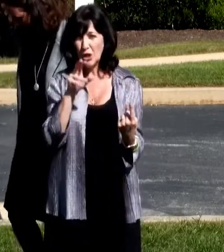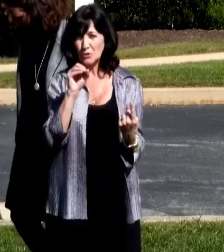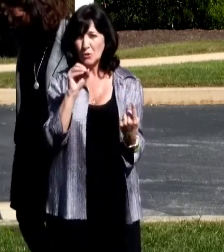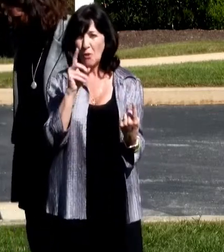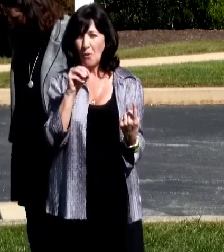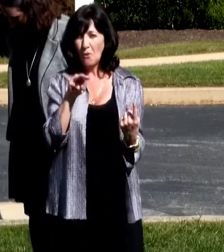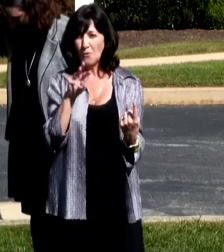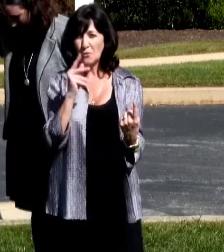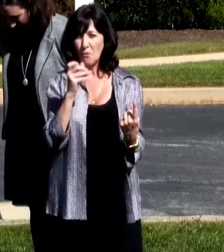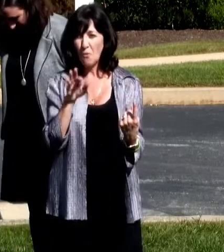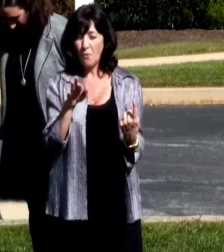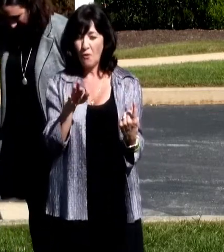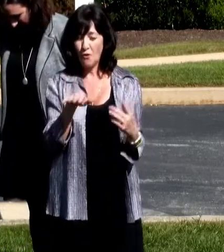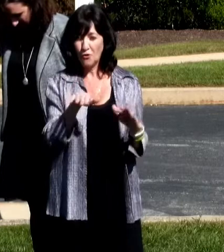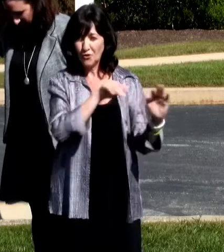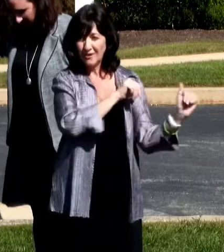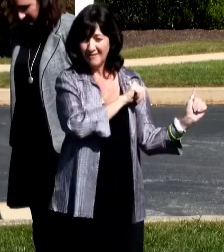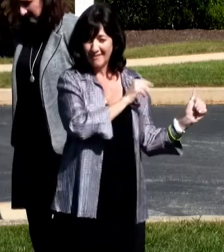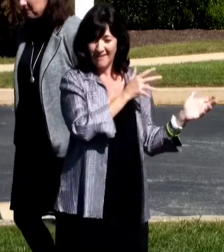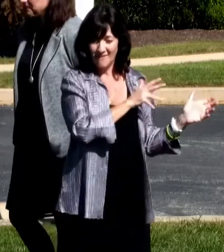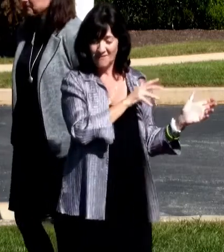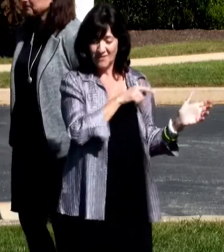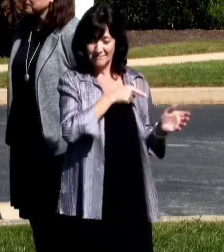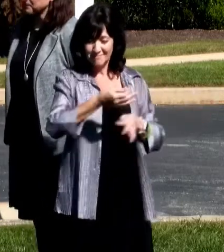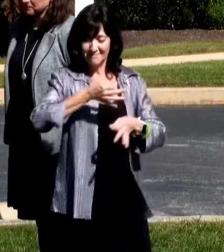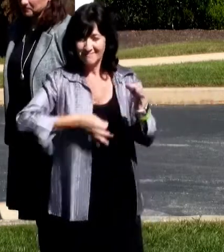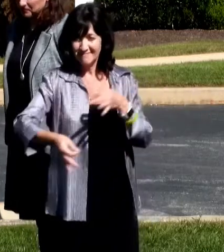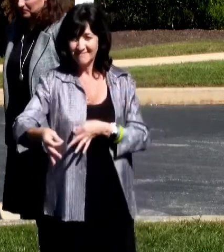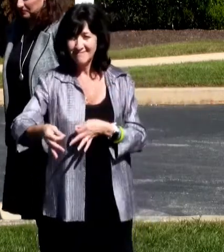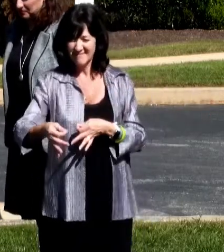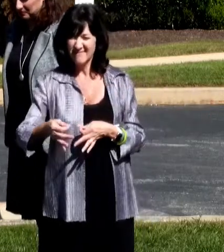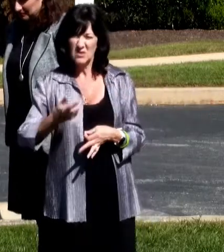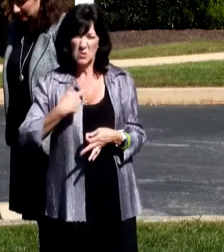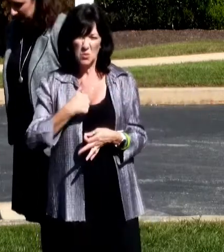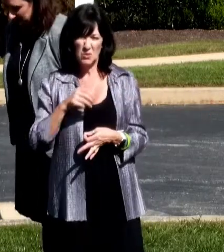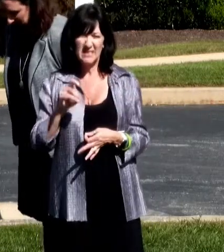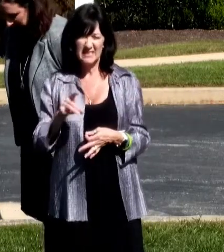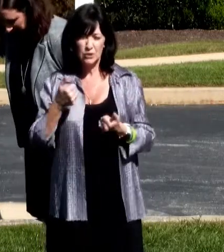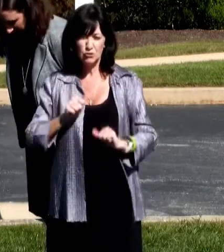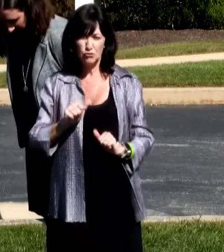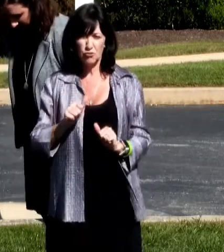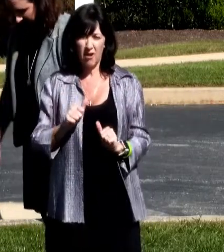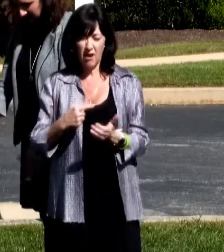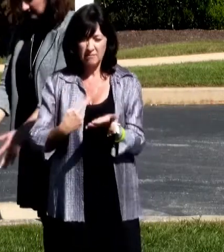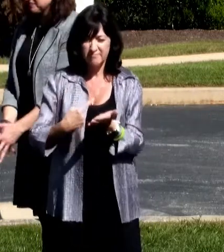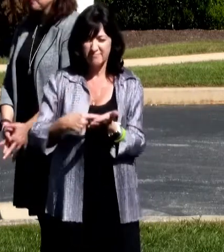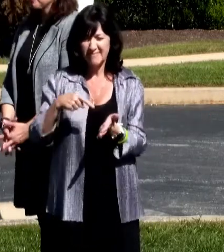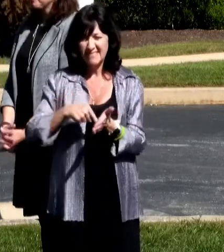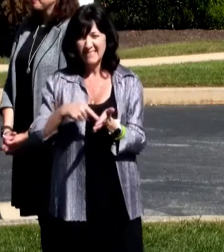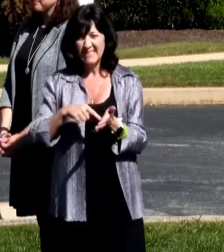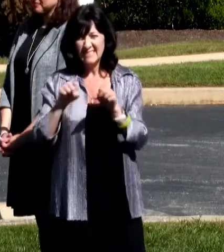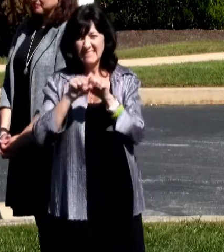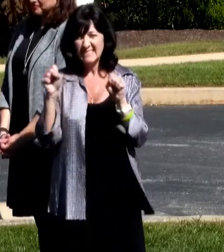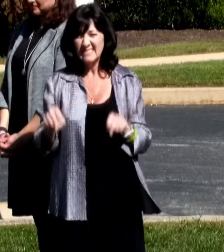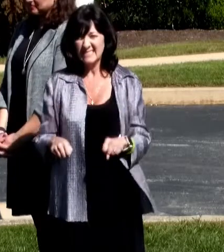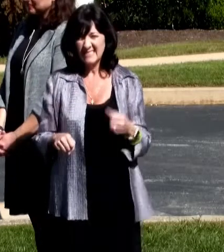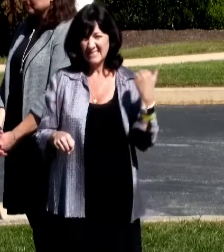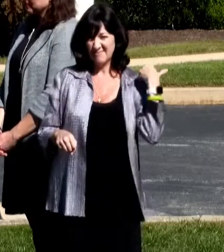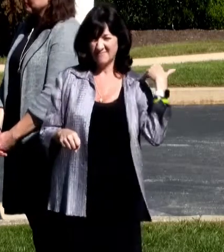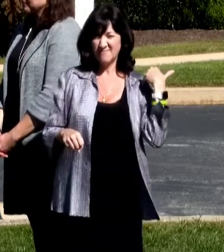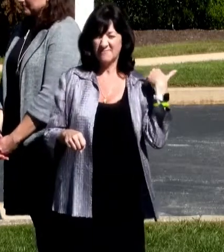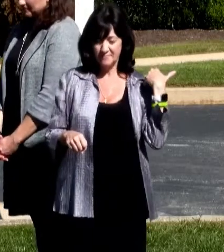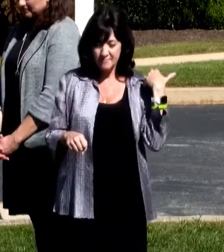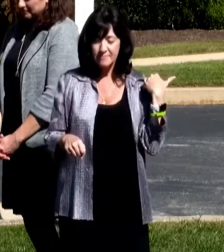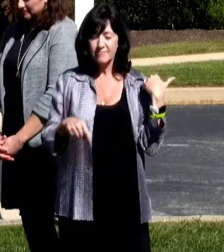we were attempting to address the rising healthcare costs, and this became another mechanism for